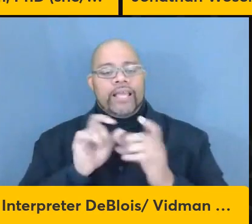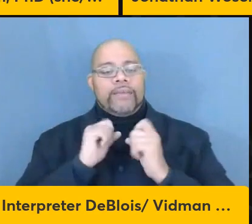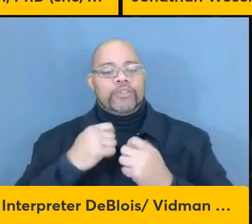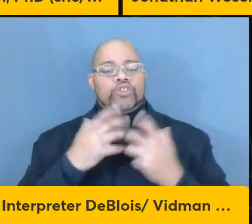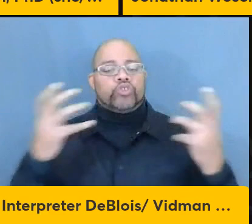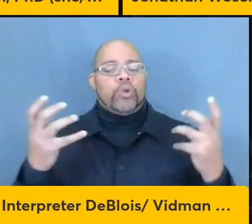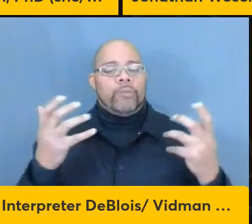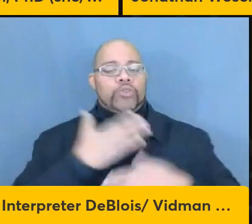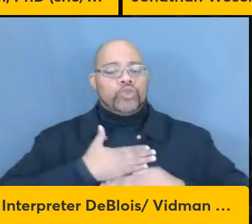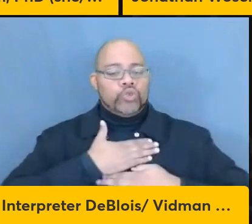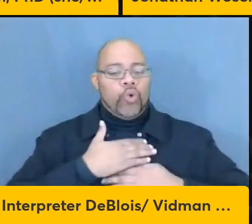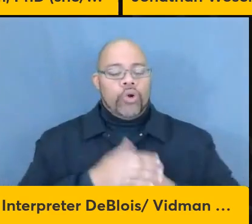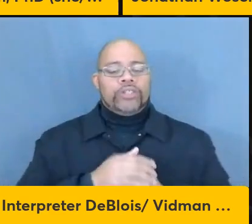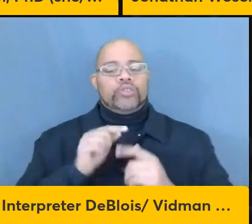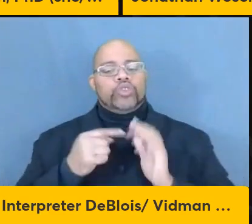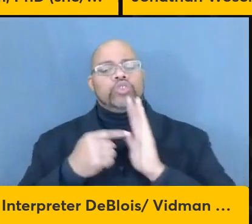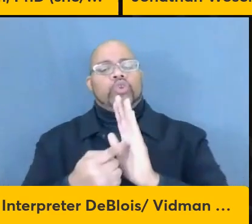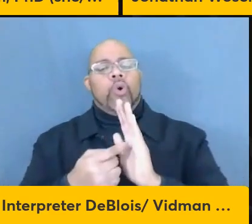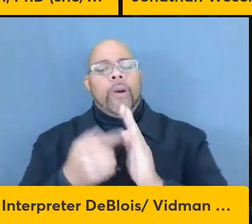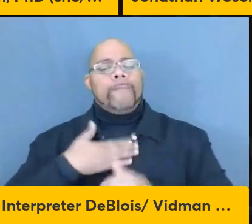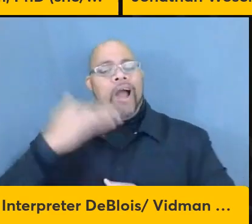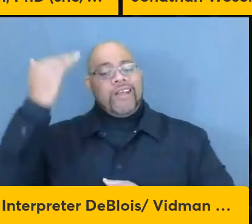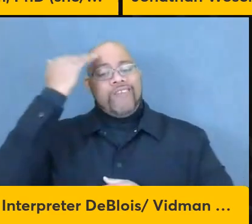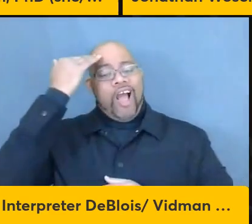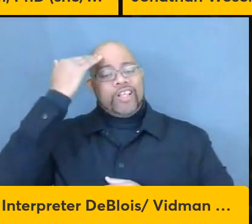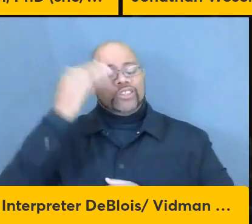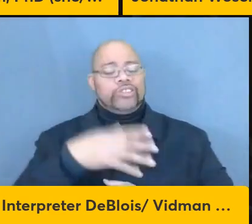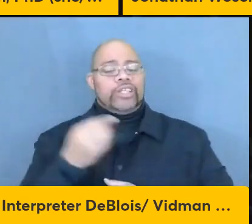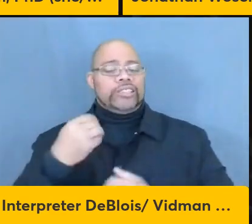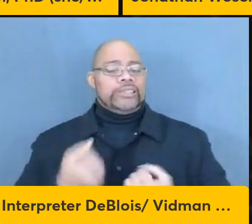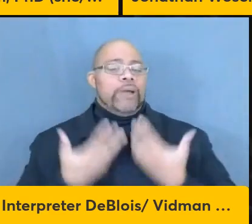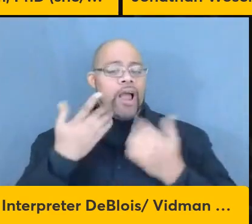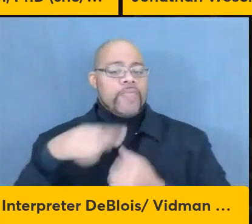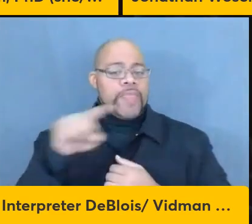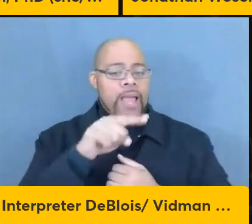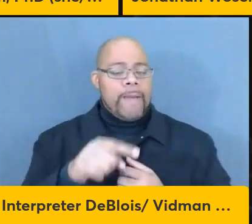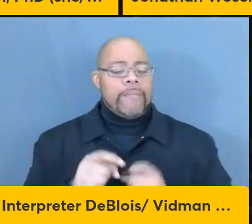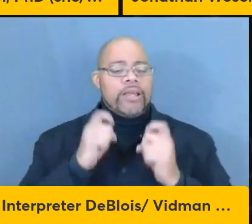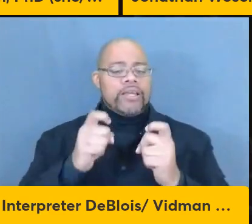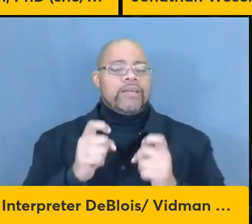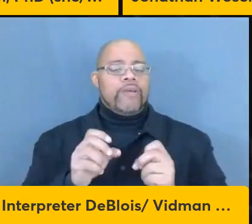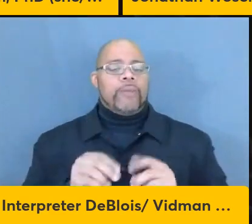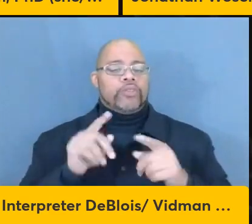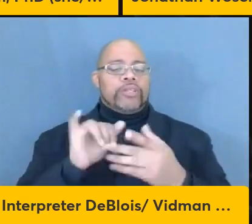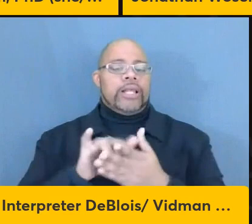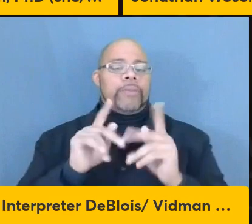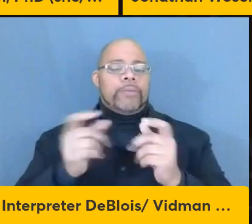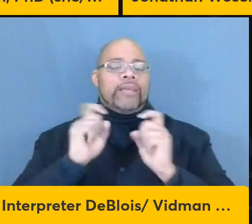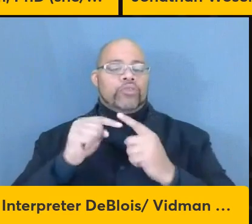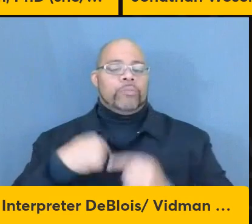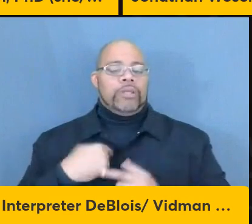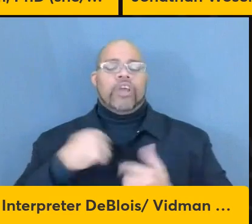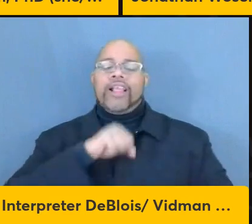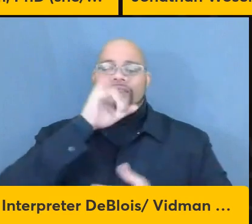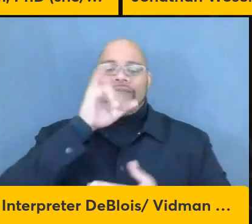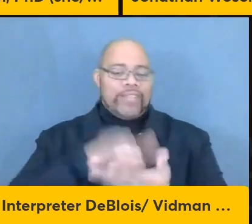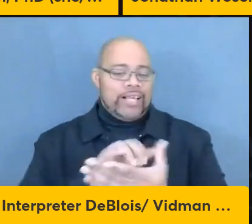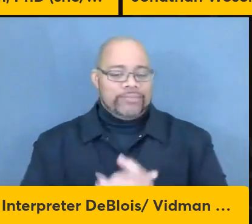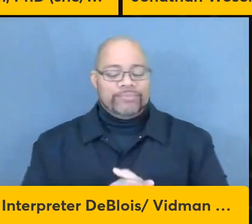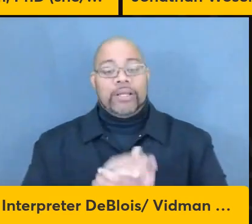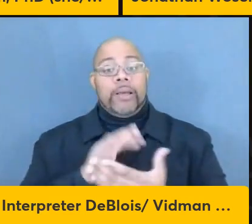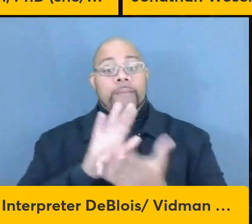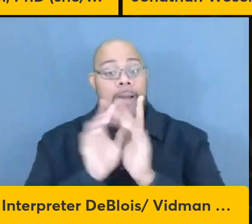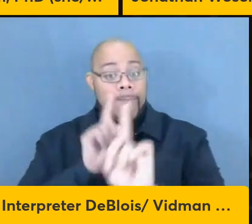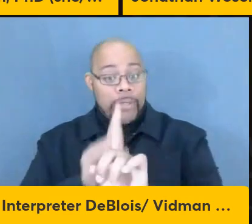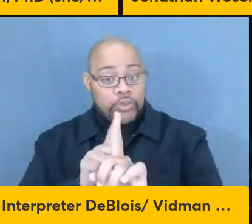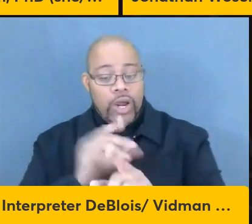so much joy to show off my knowledge or inspire them or give them opportunities like people gave me. So I love that. Being a mentor